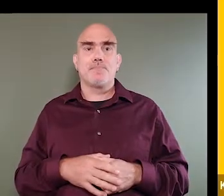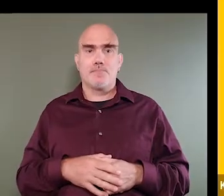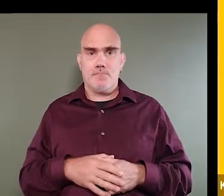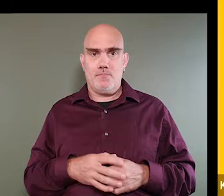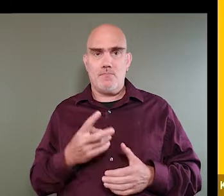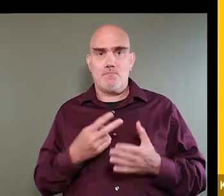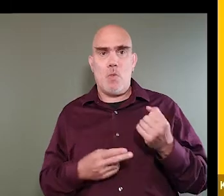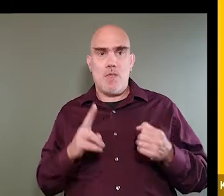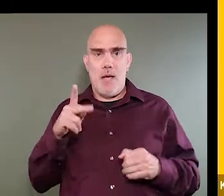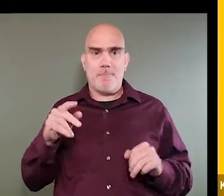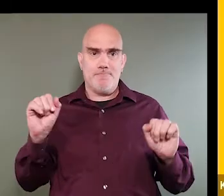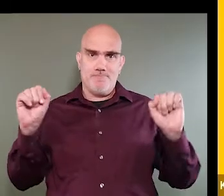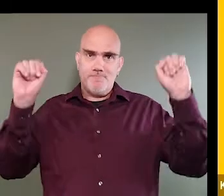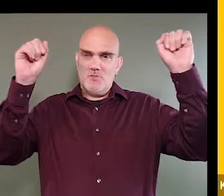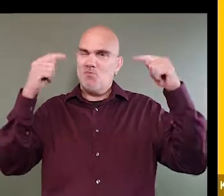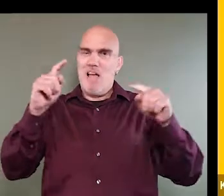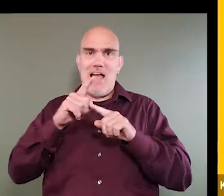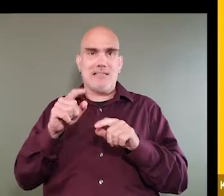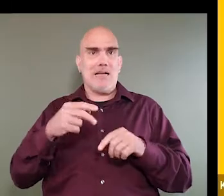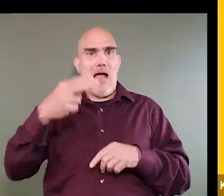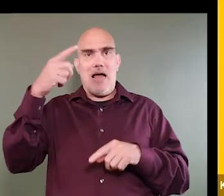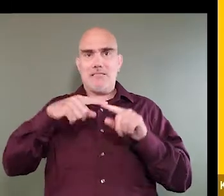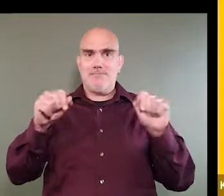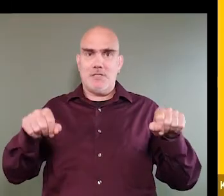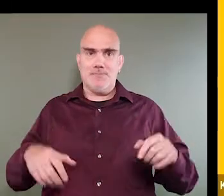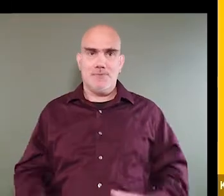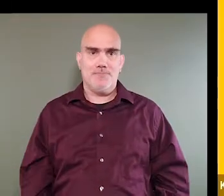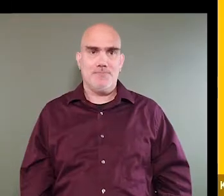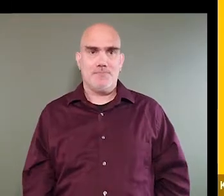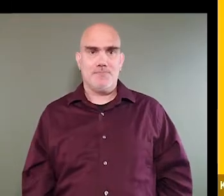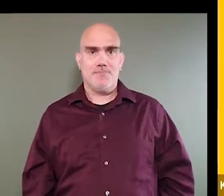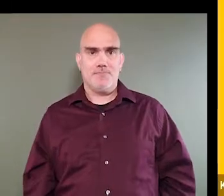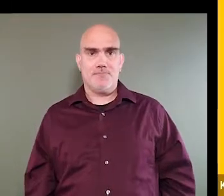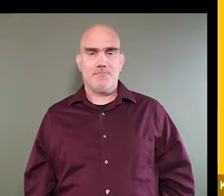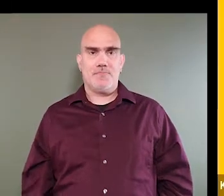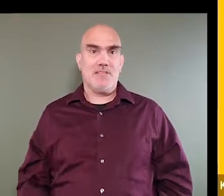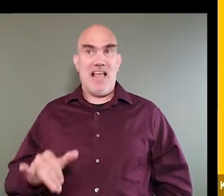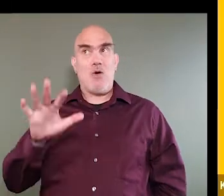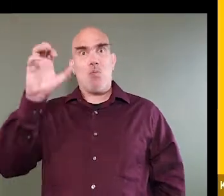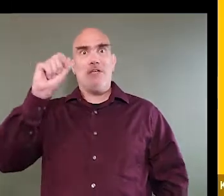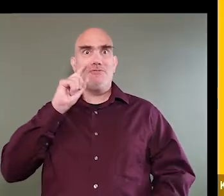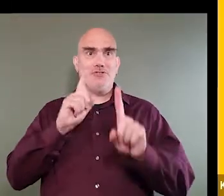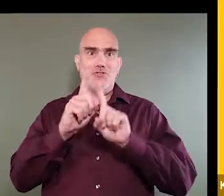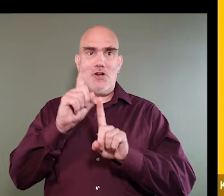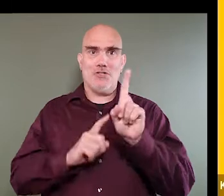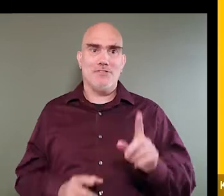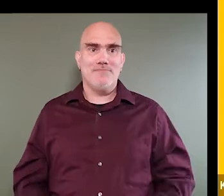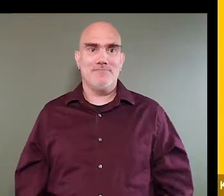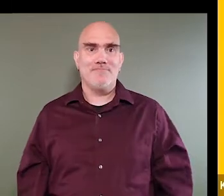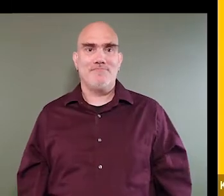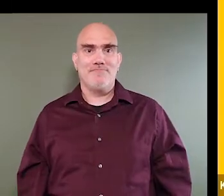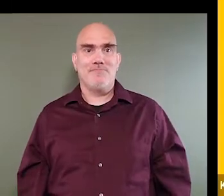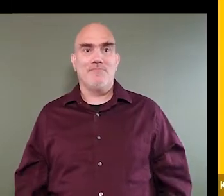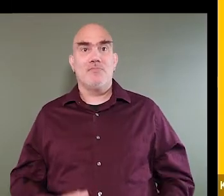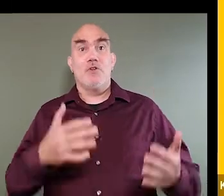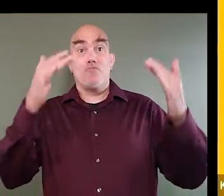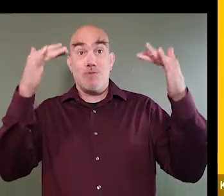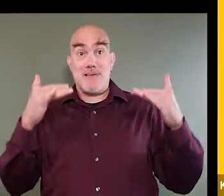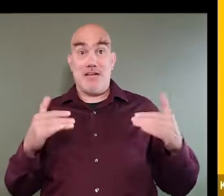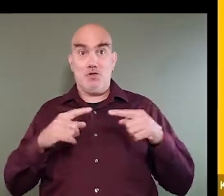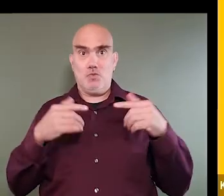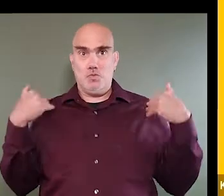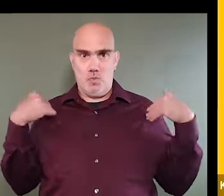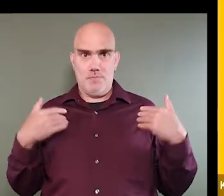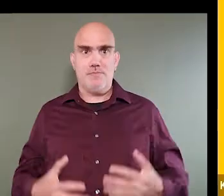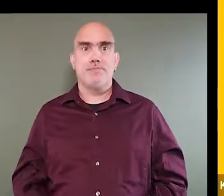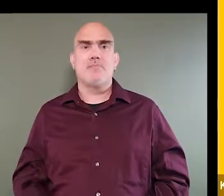in the air over her head, trying to get them as high as she can, and she's reaching for the stars. Bringing it back down to the start. That looks